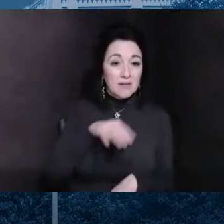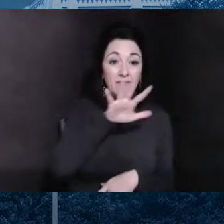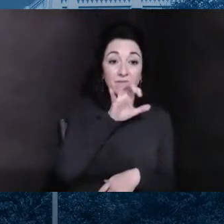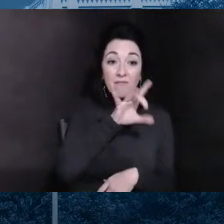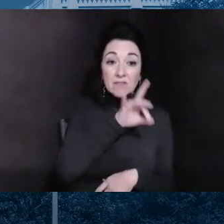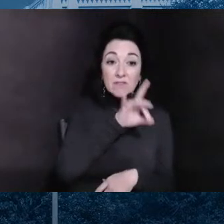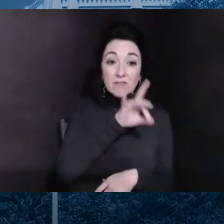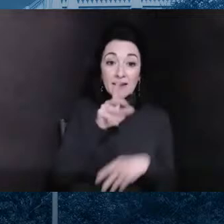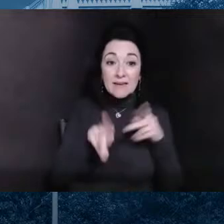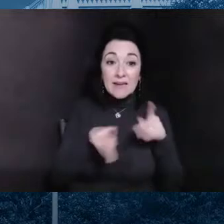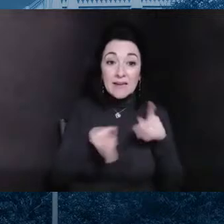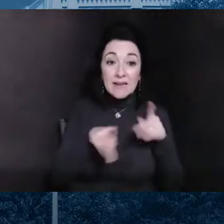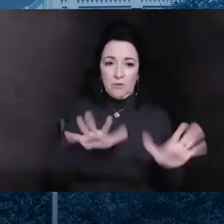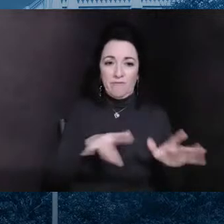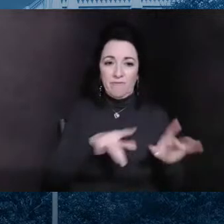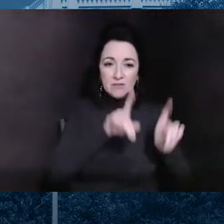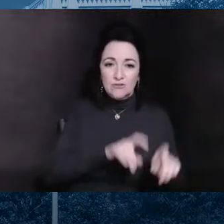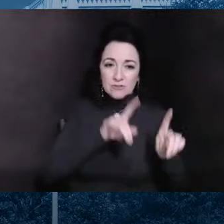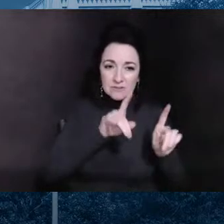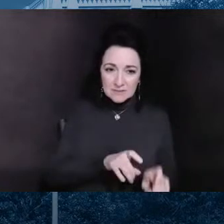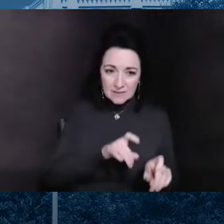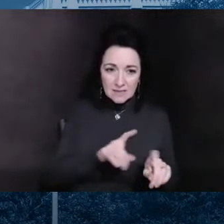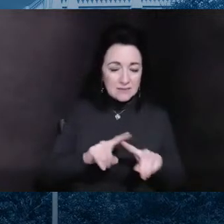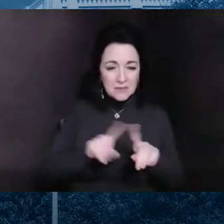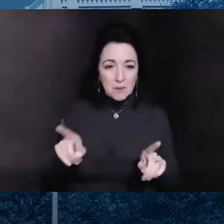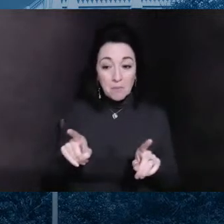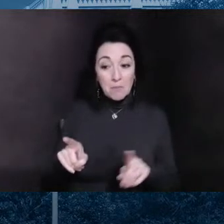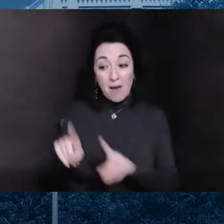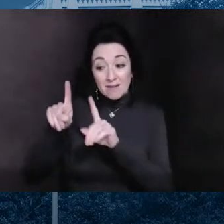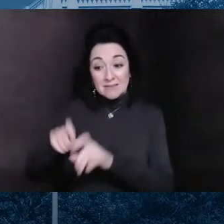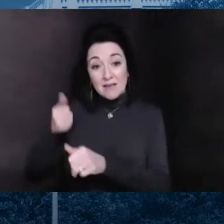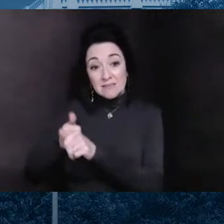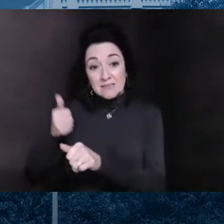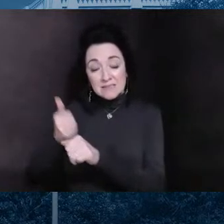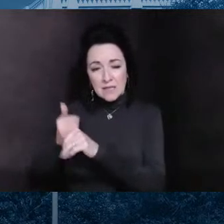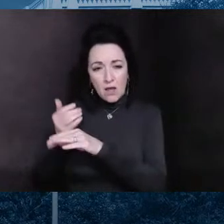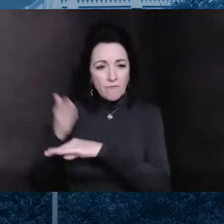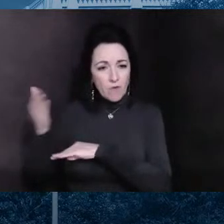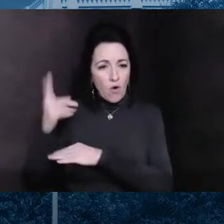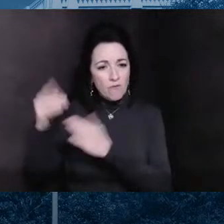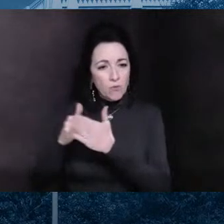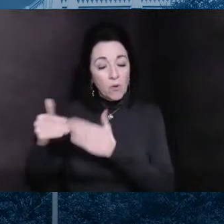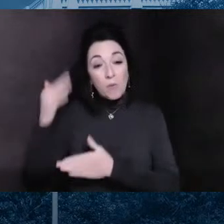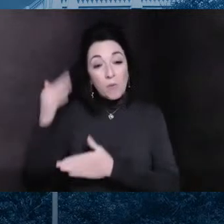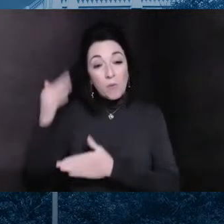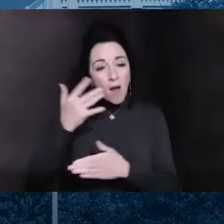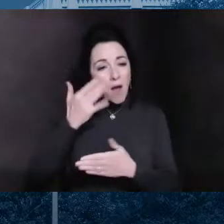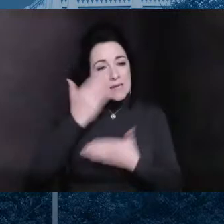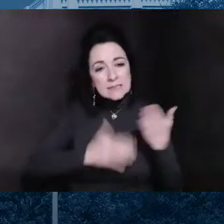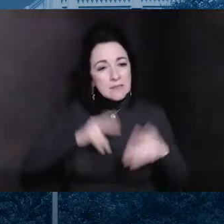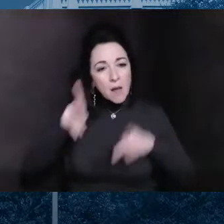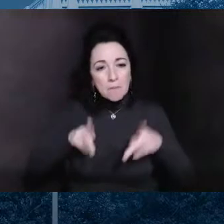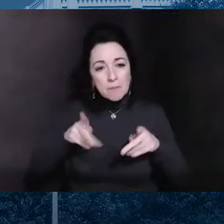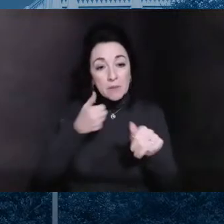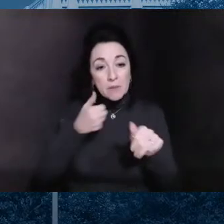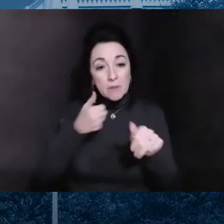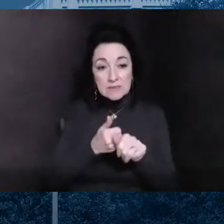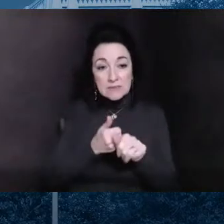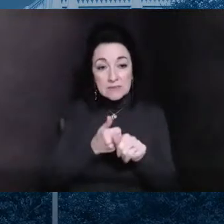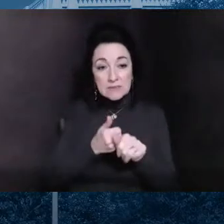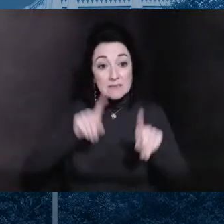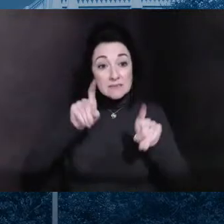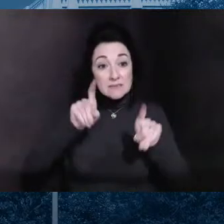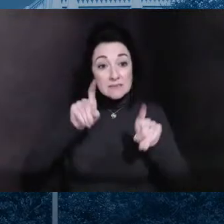distribution of those positive cases. The two lines at the top are those two young adult crowds, the